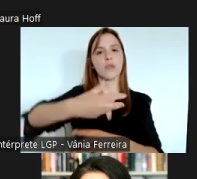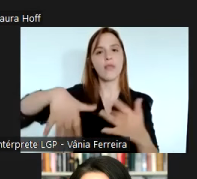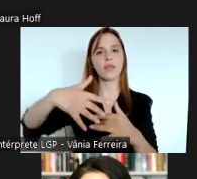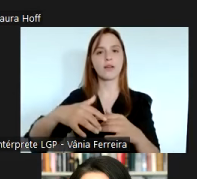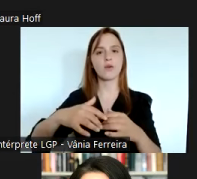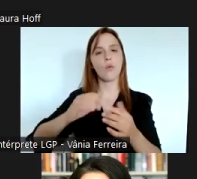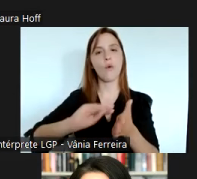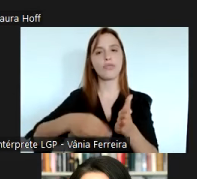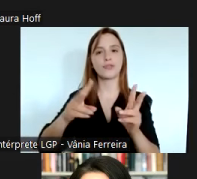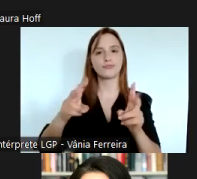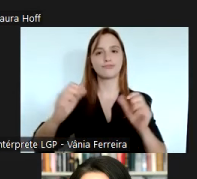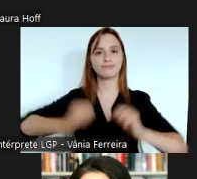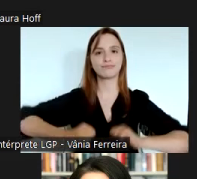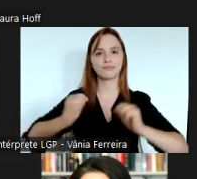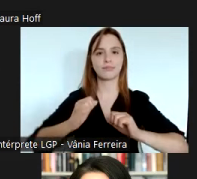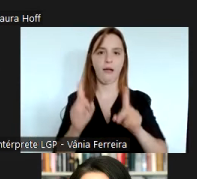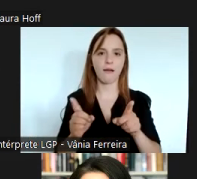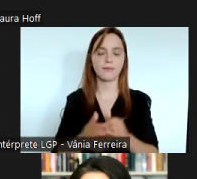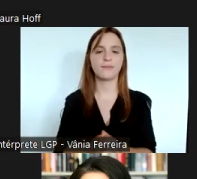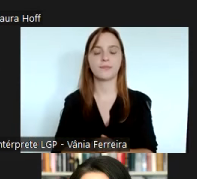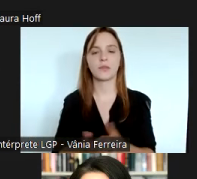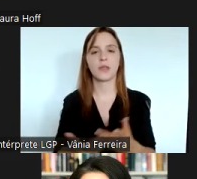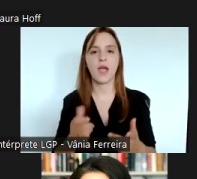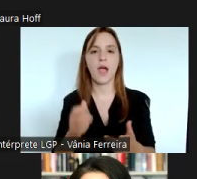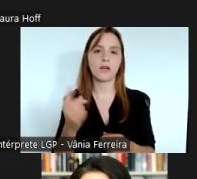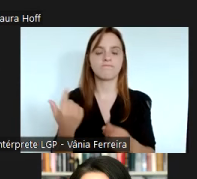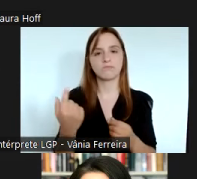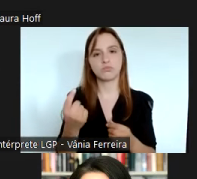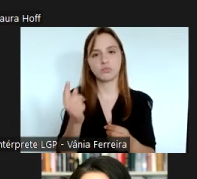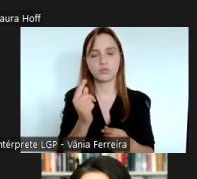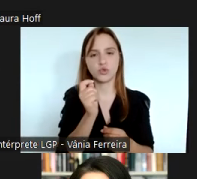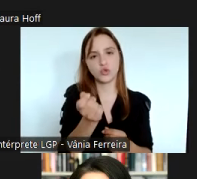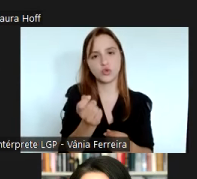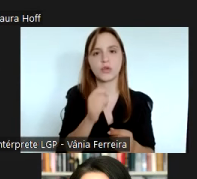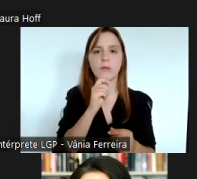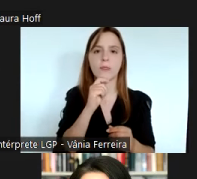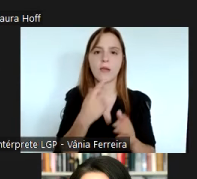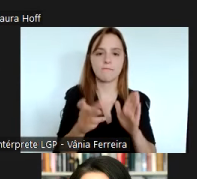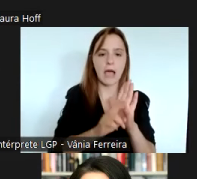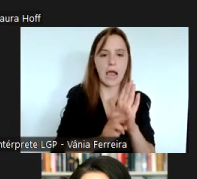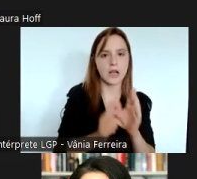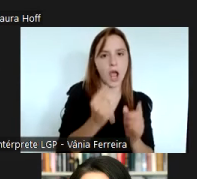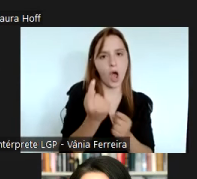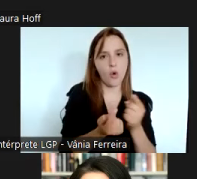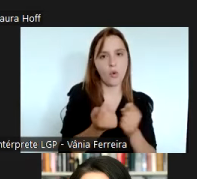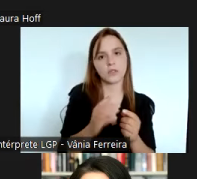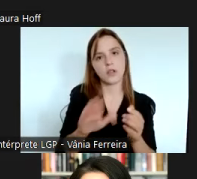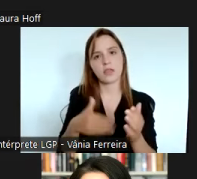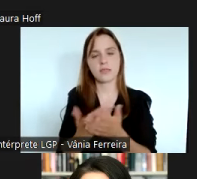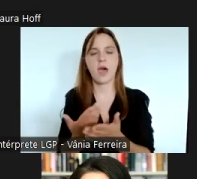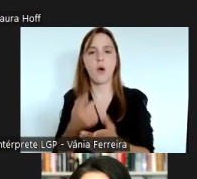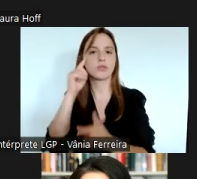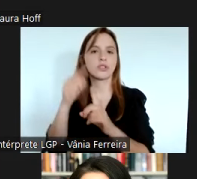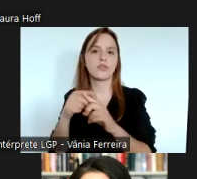I think that a little order can be sacrificed in the name of liberty and the common